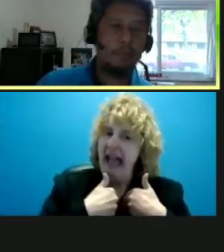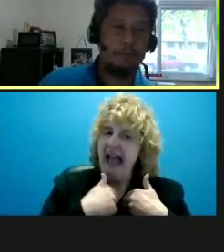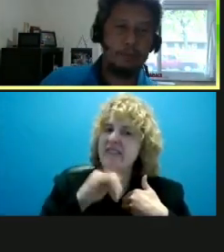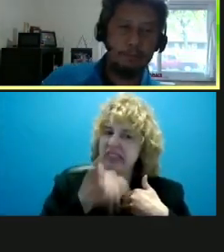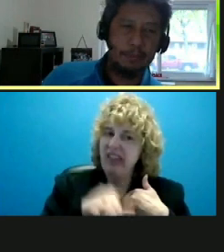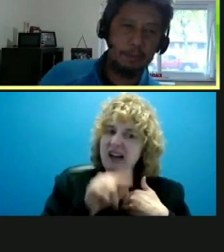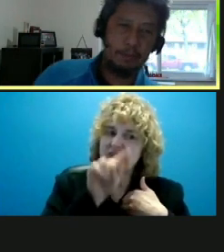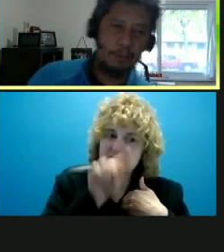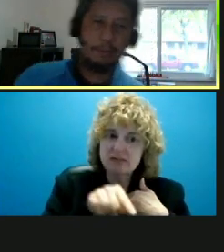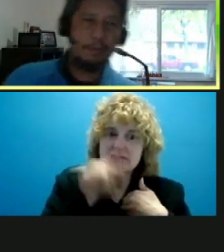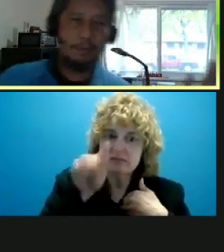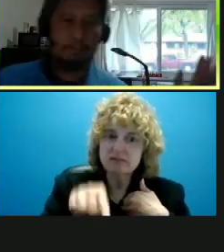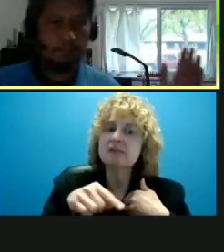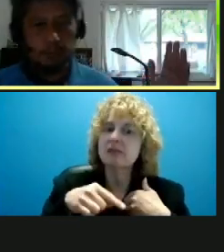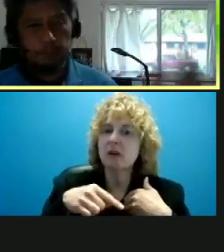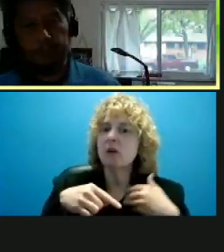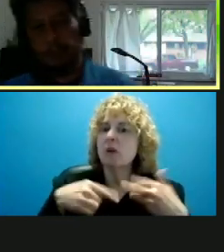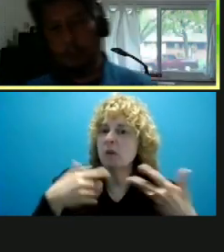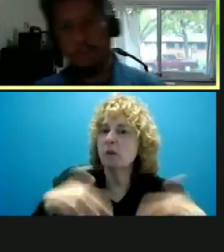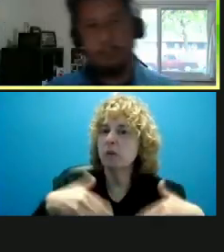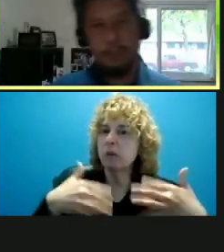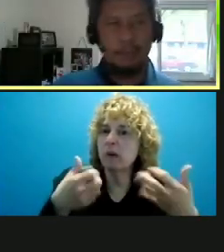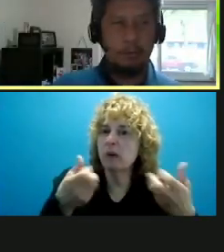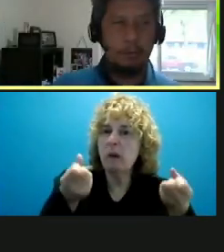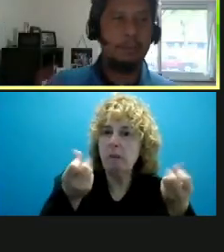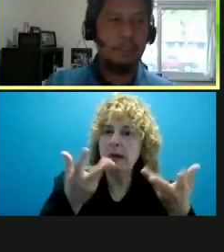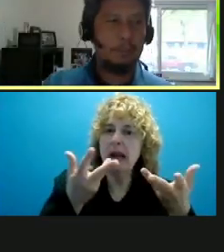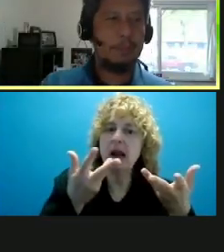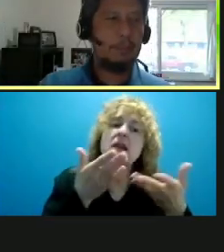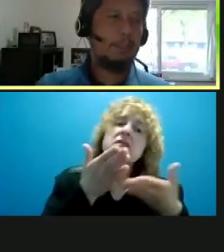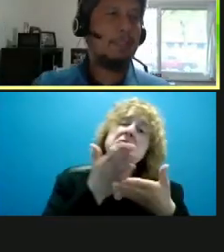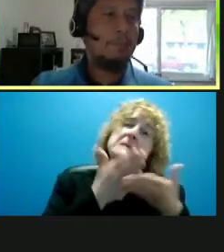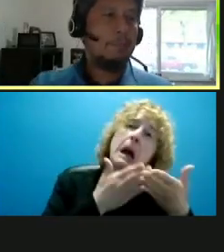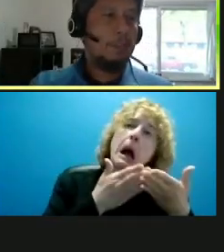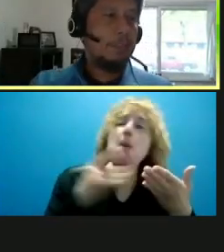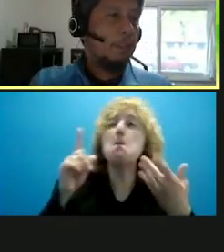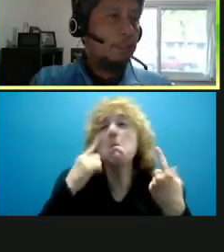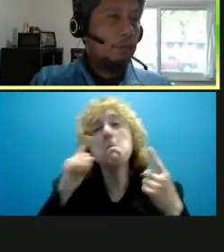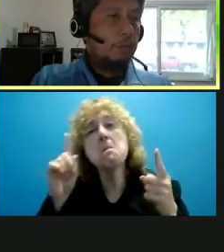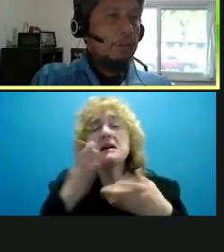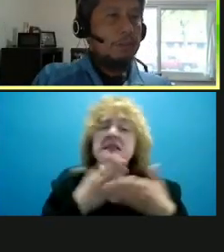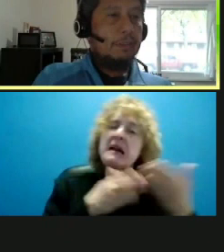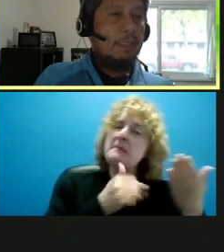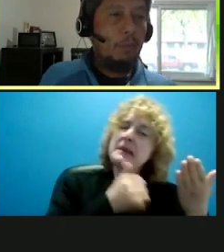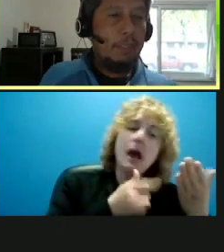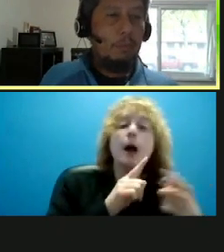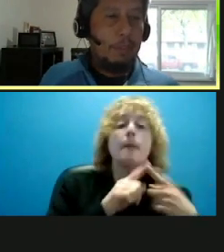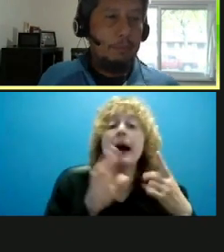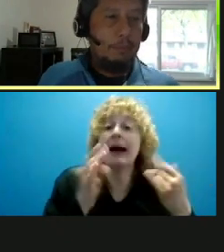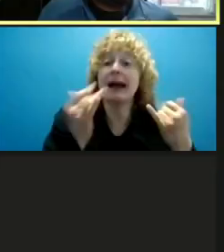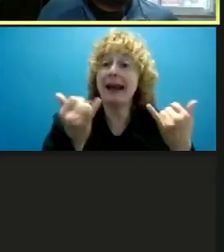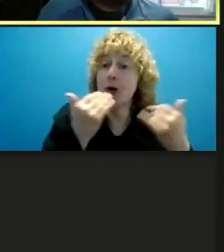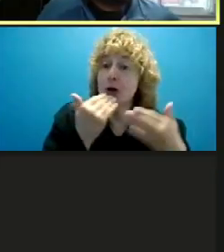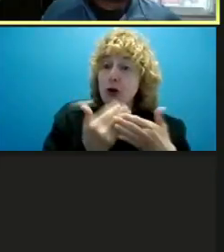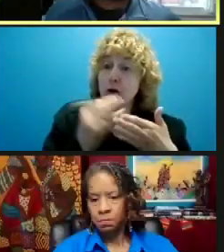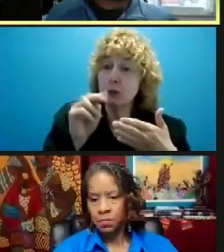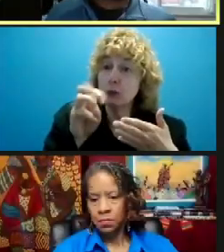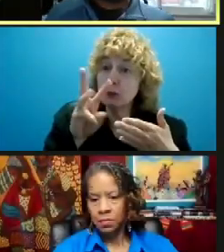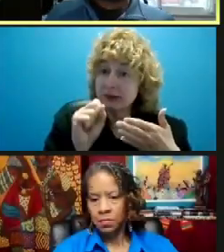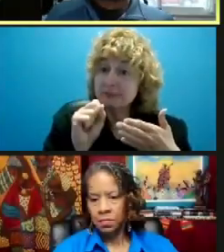kinds of flavors and versions. And some of them are working better than others. Next, please. But the good news is that now we have one in Michigan